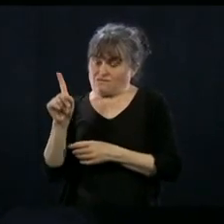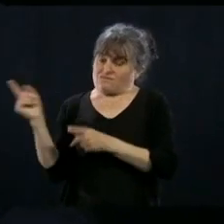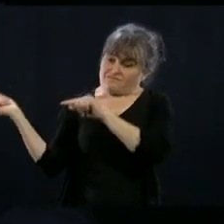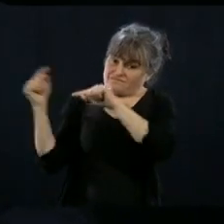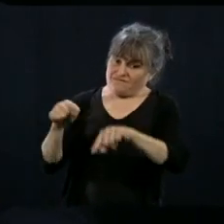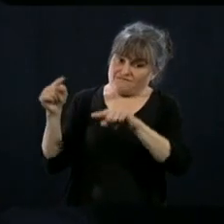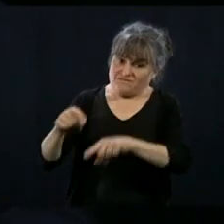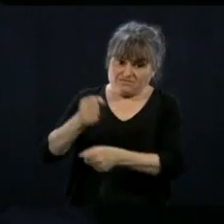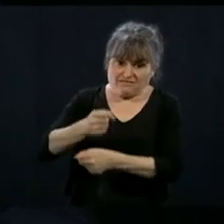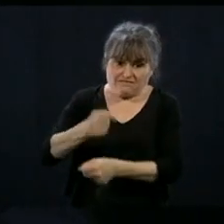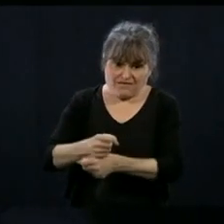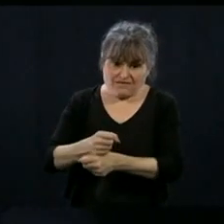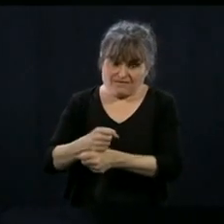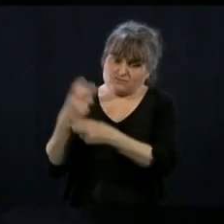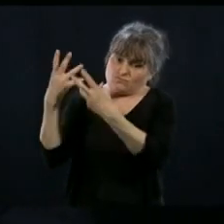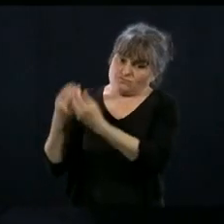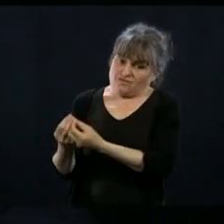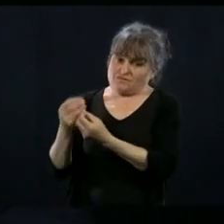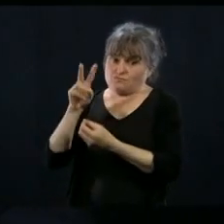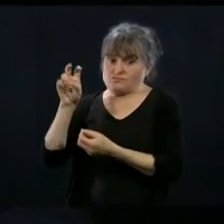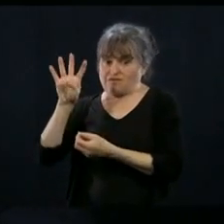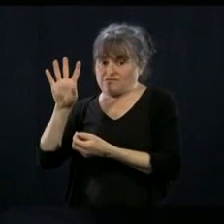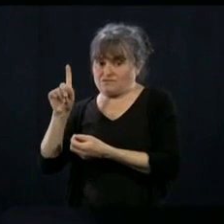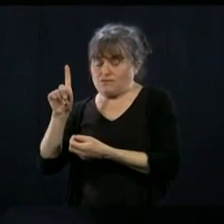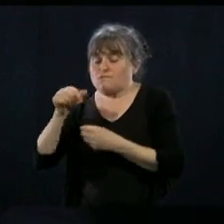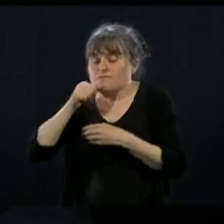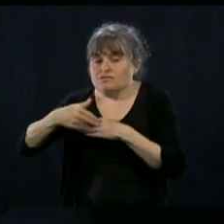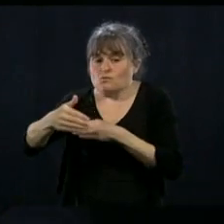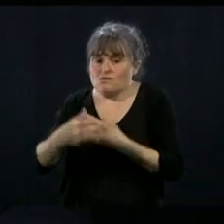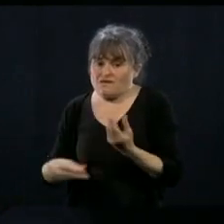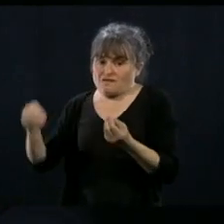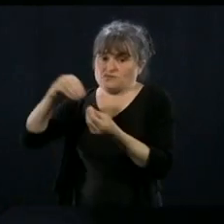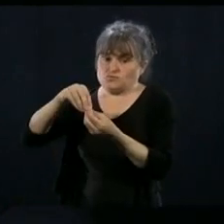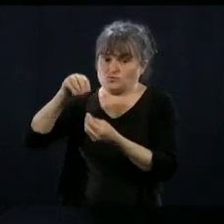our establishments, and we plan adding